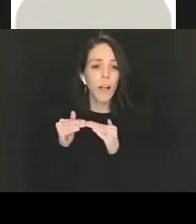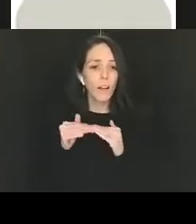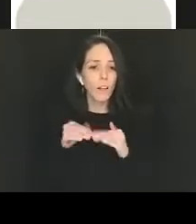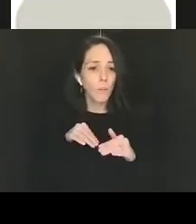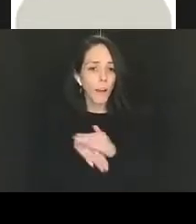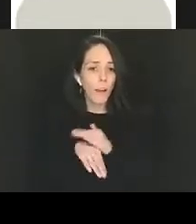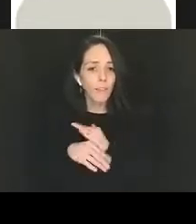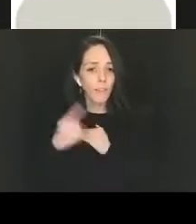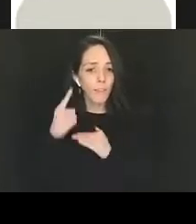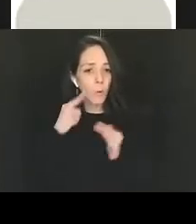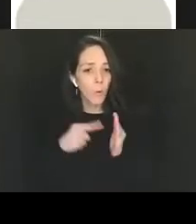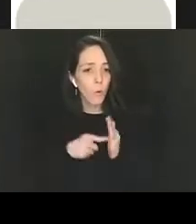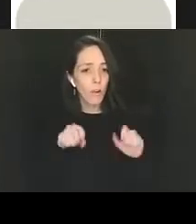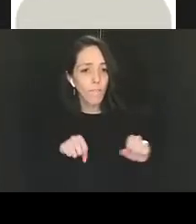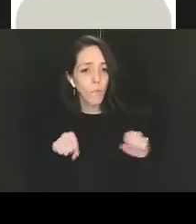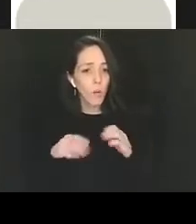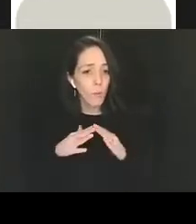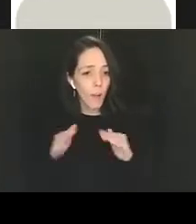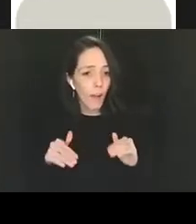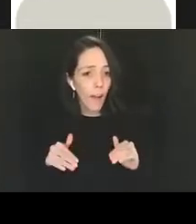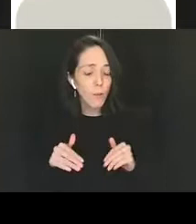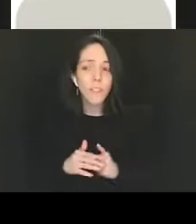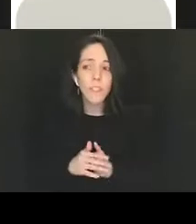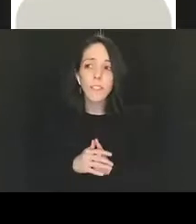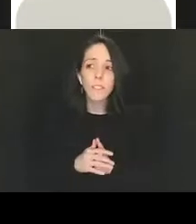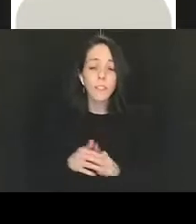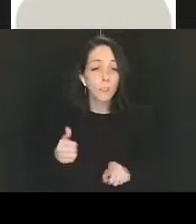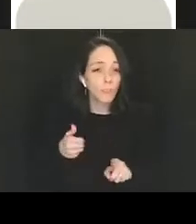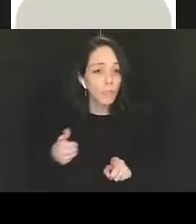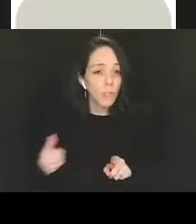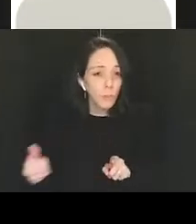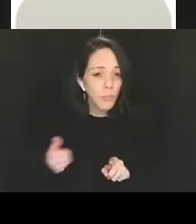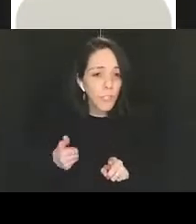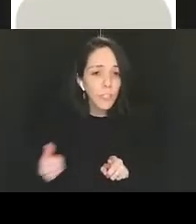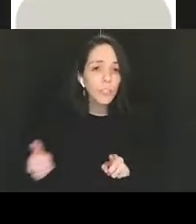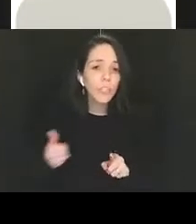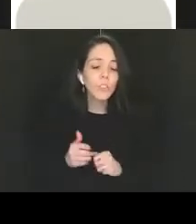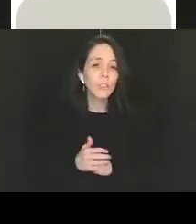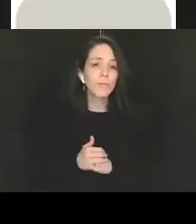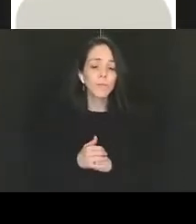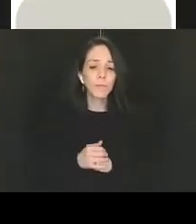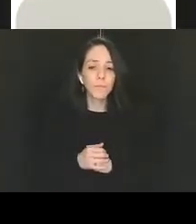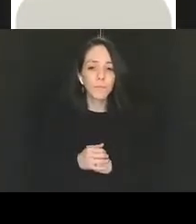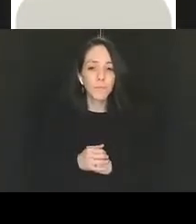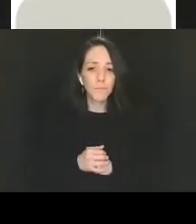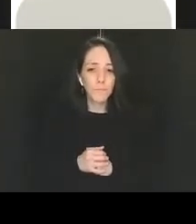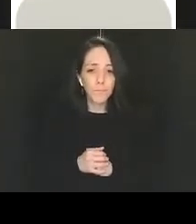housing, to transit, to